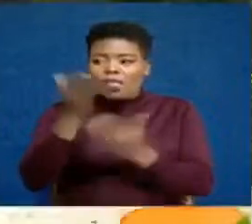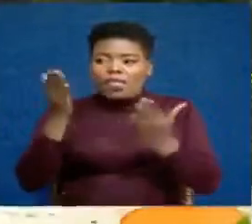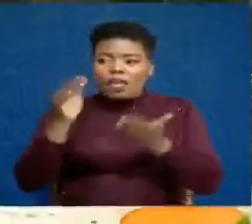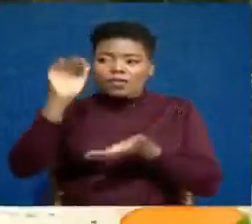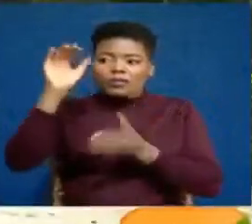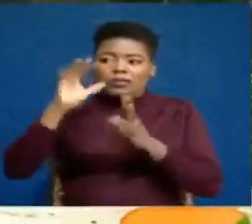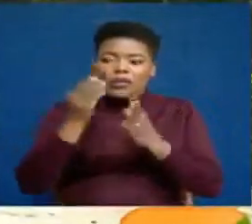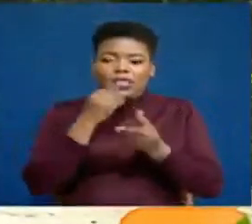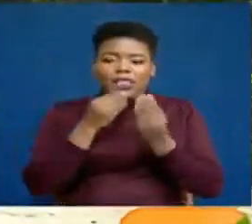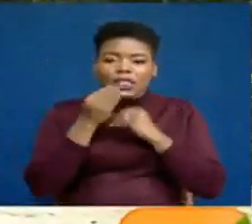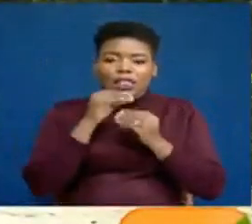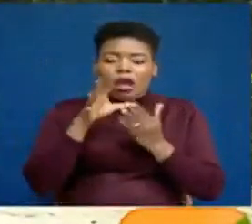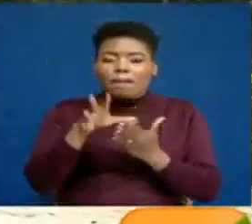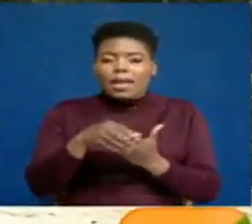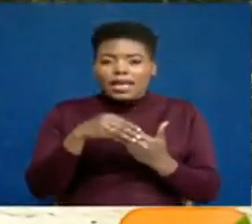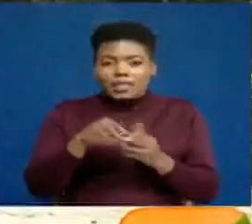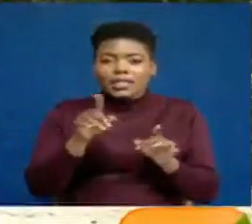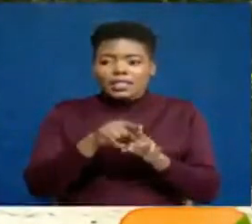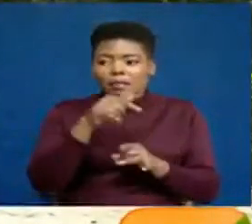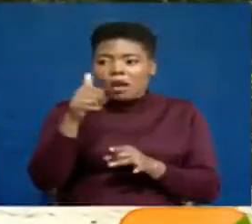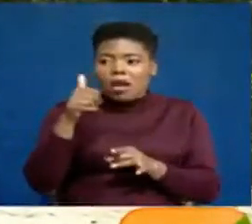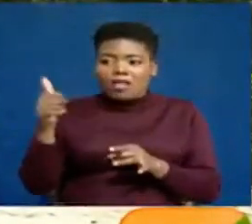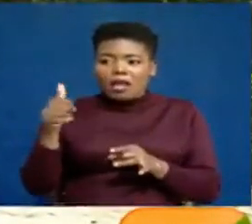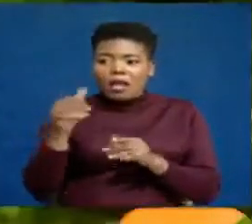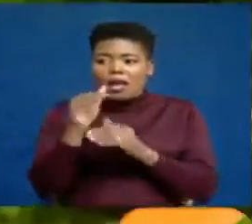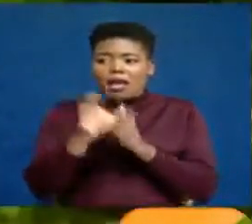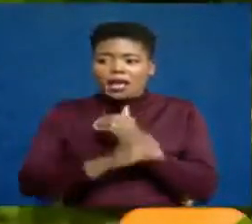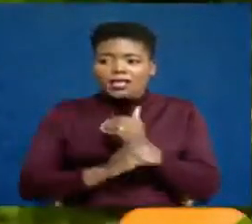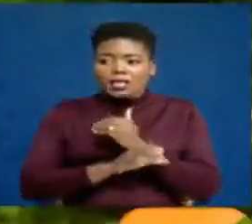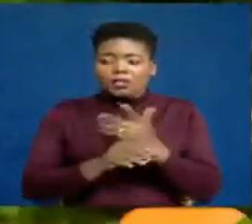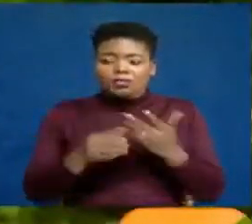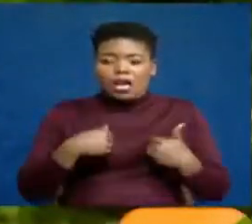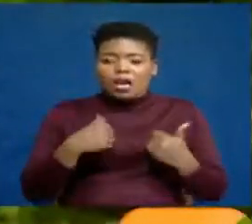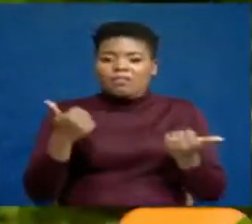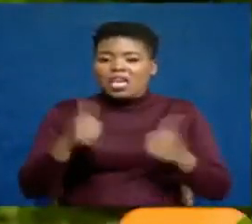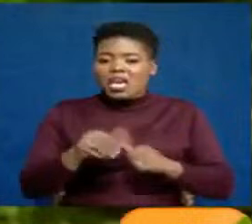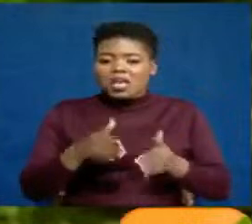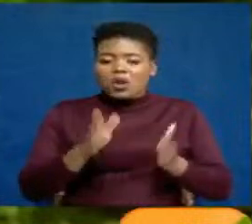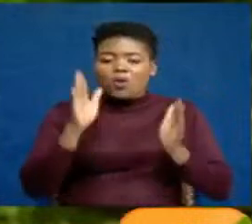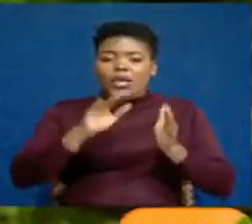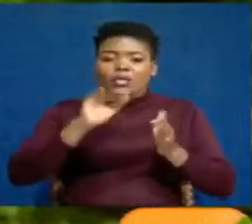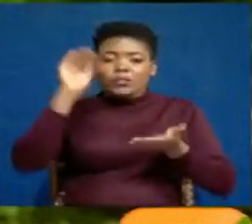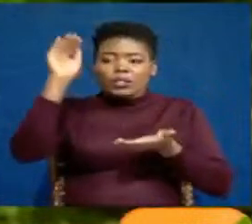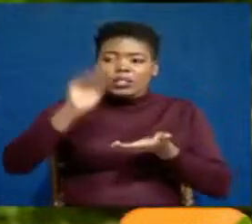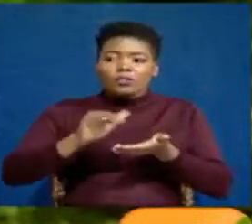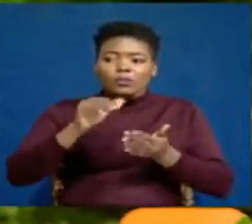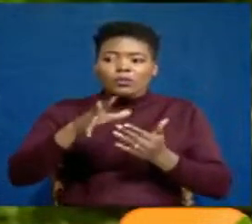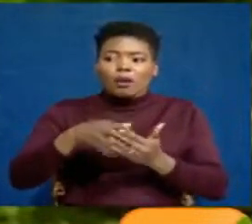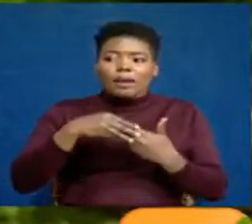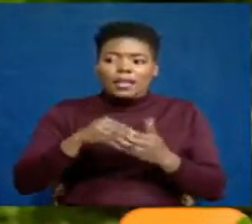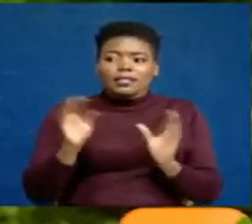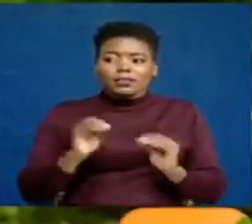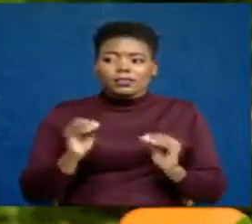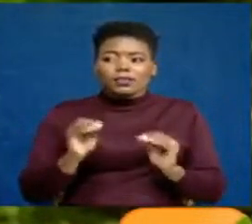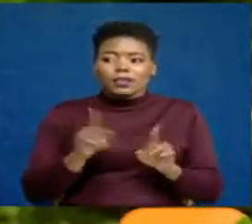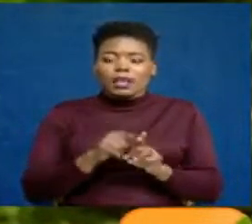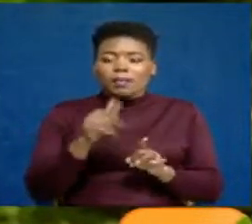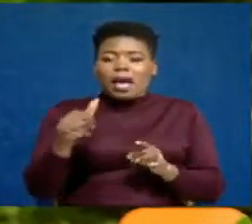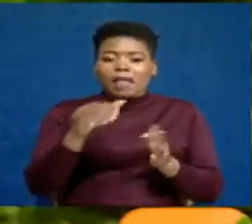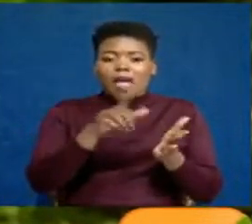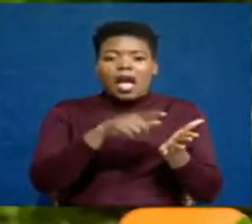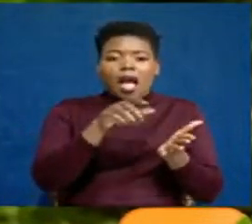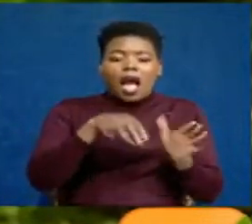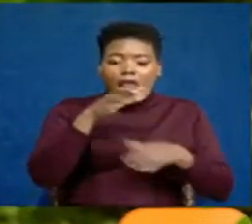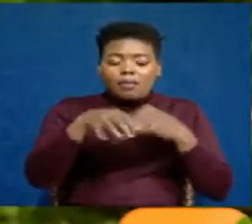plastic. Elsewhere, it has been found out that there's no bioaccumulation of this plastic in the body of the insect. So they have a way